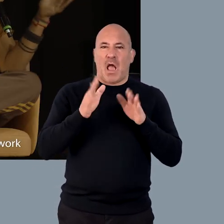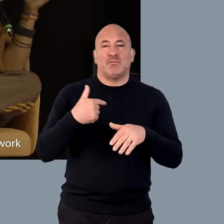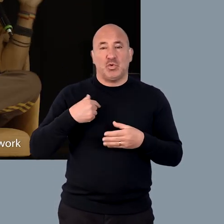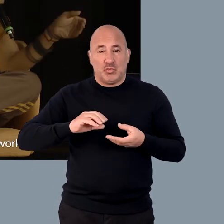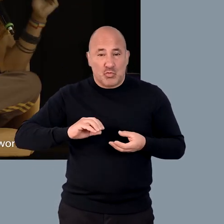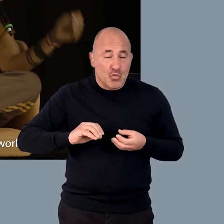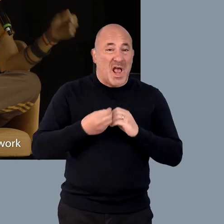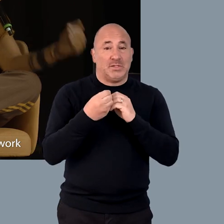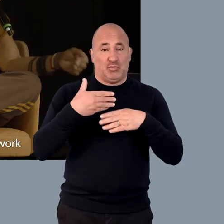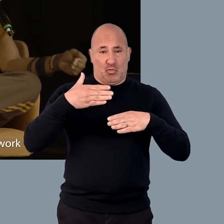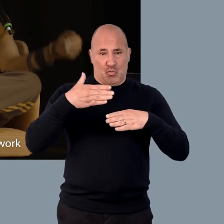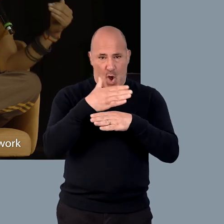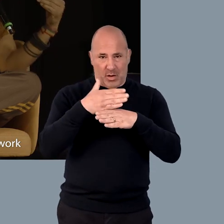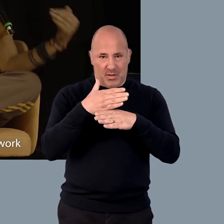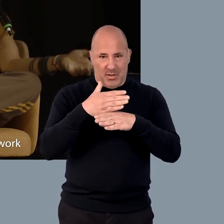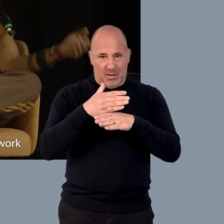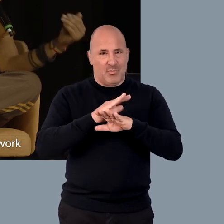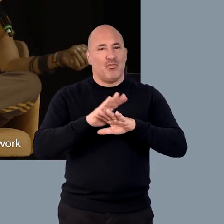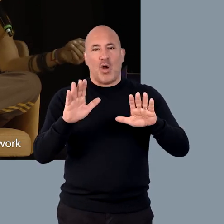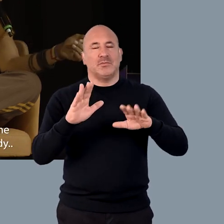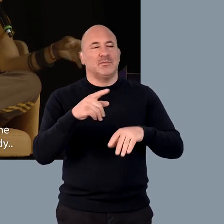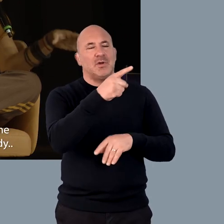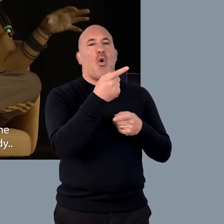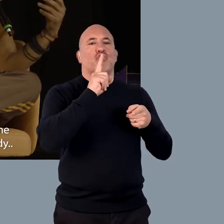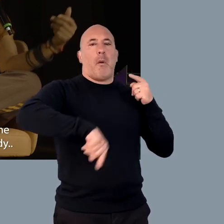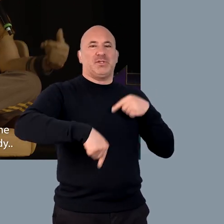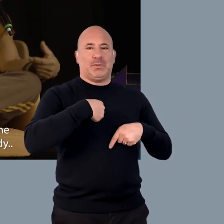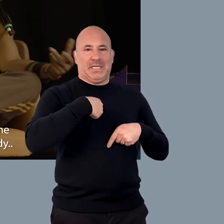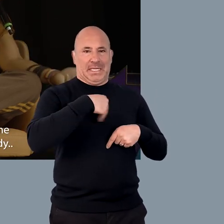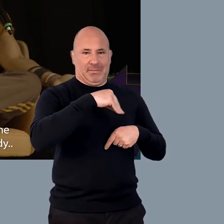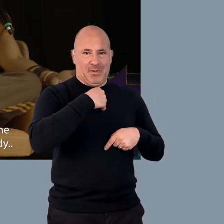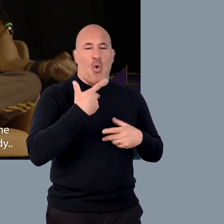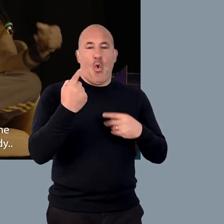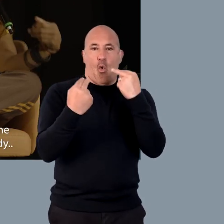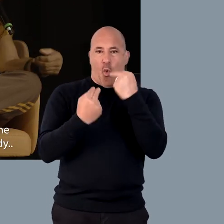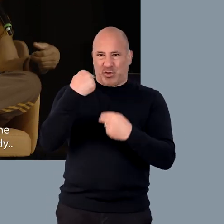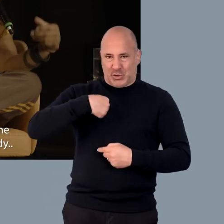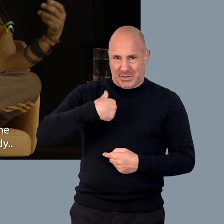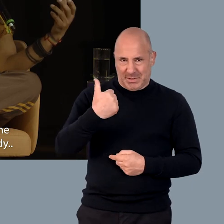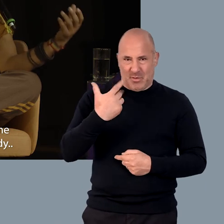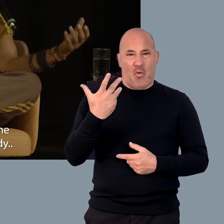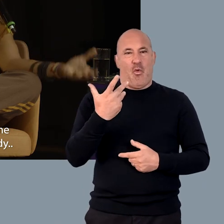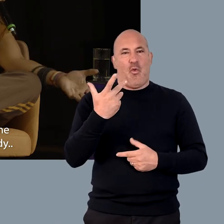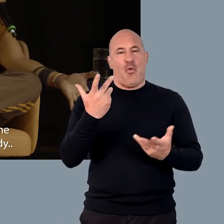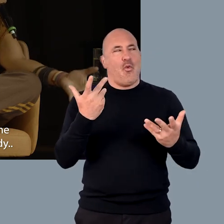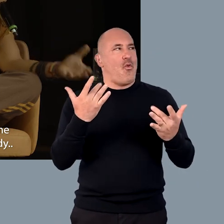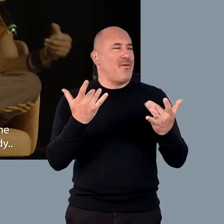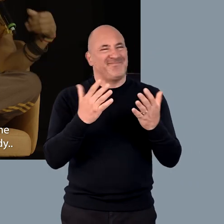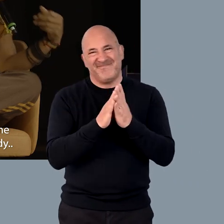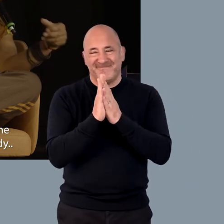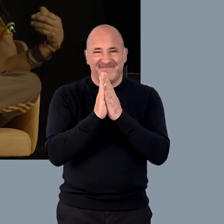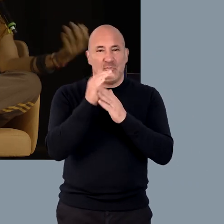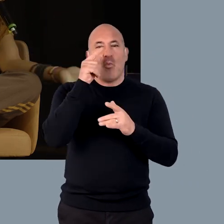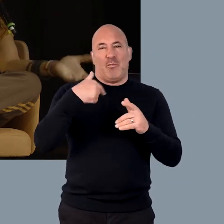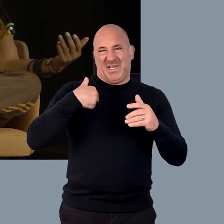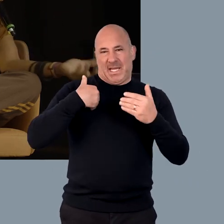and and the only way to do it is to create work rather than somebody commission me or somebody audition me